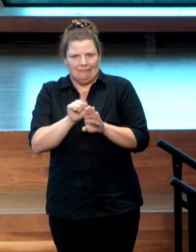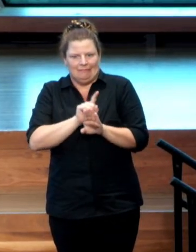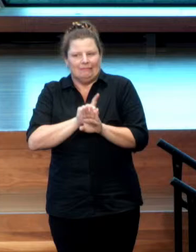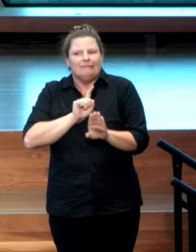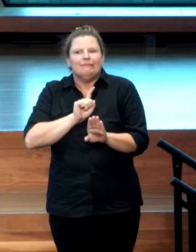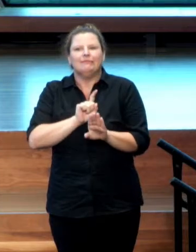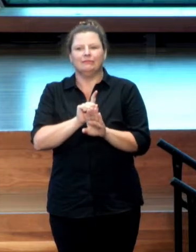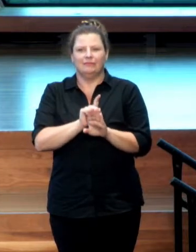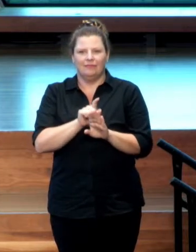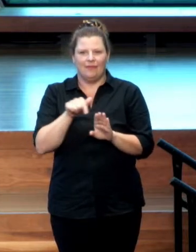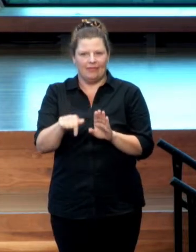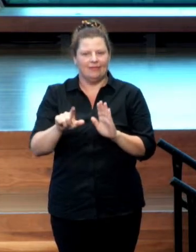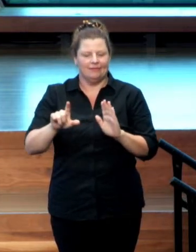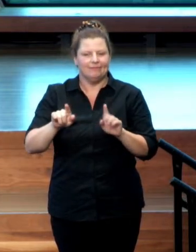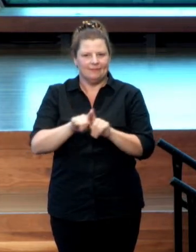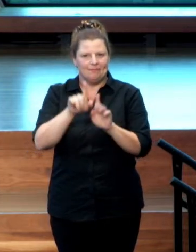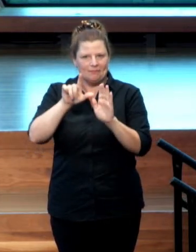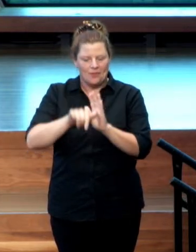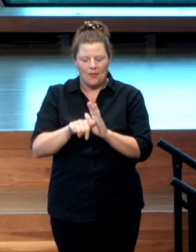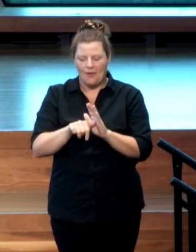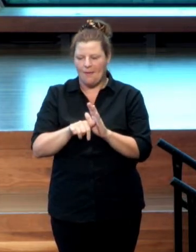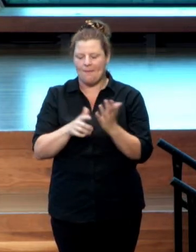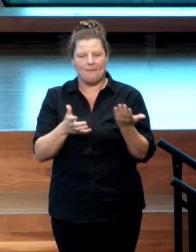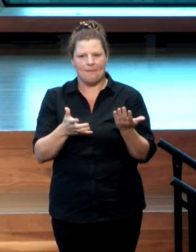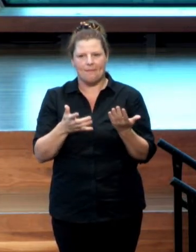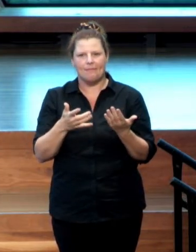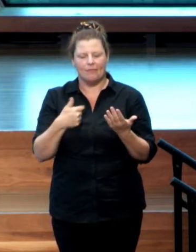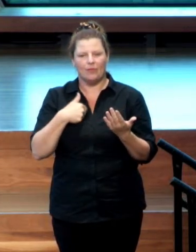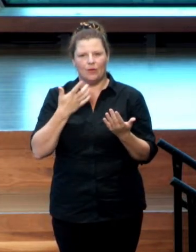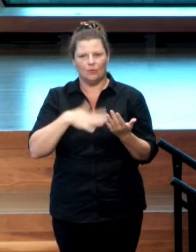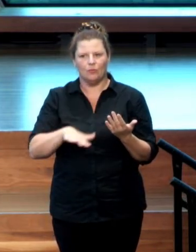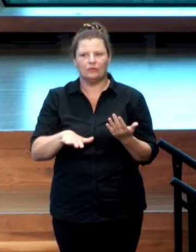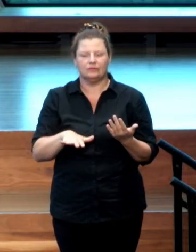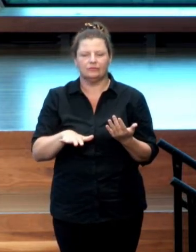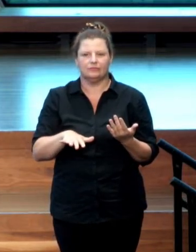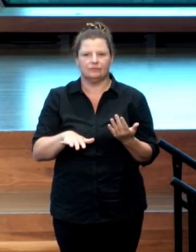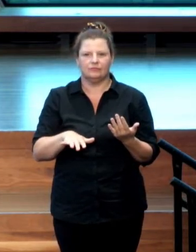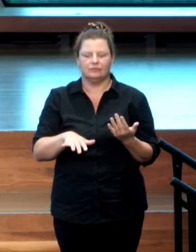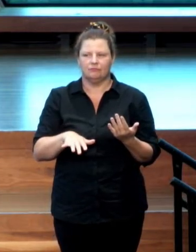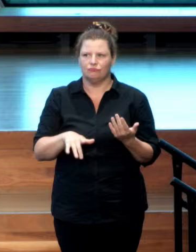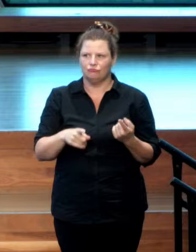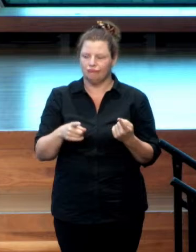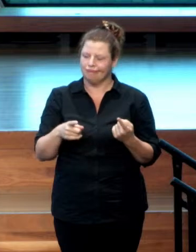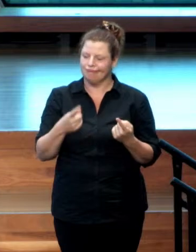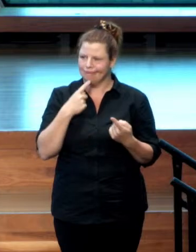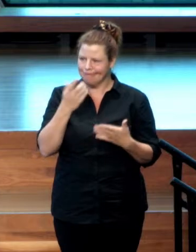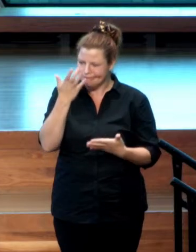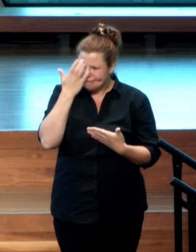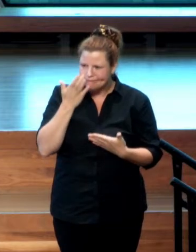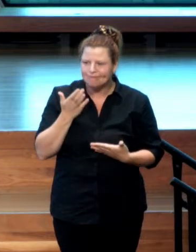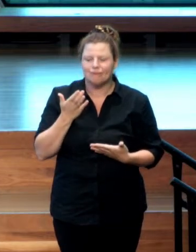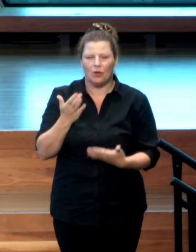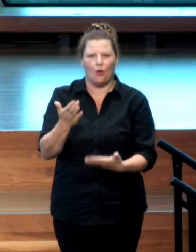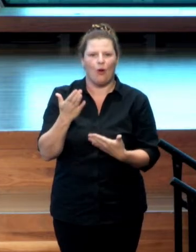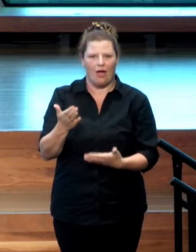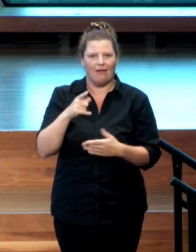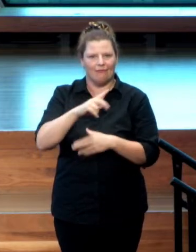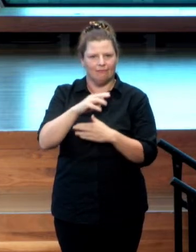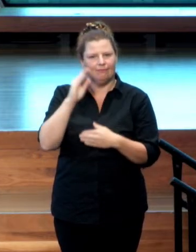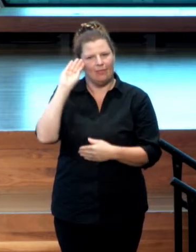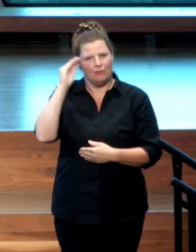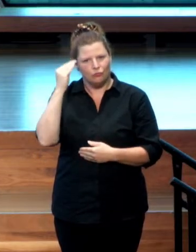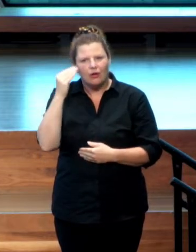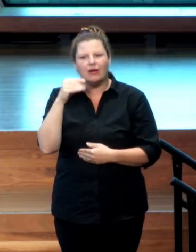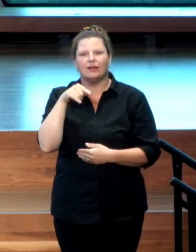moments like these. And I think as well to acknowledge the deep honour and importance of these prizes and the hard